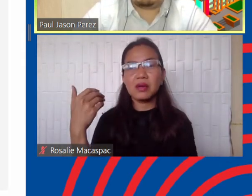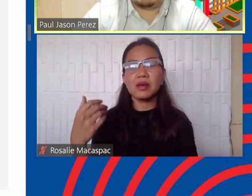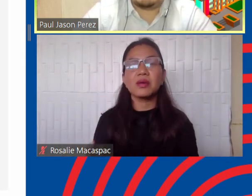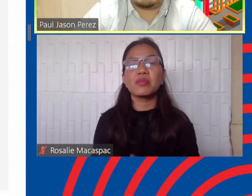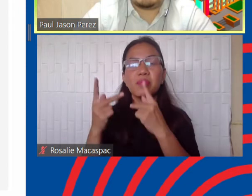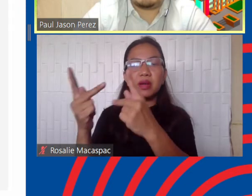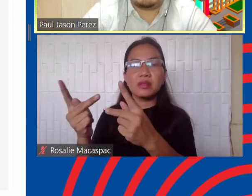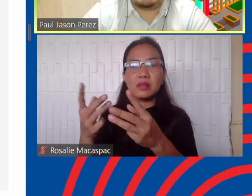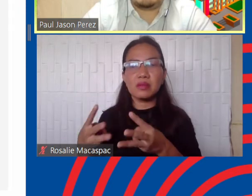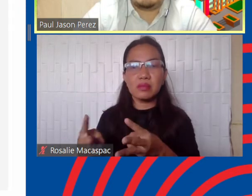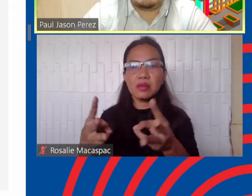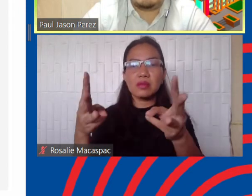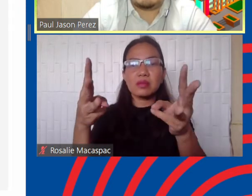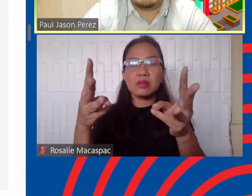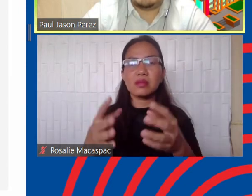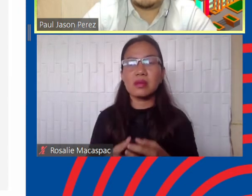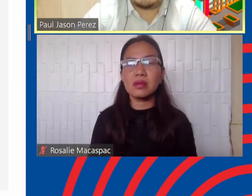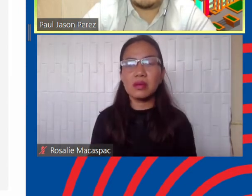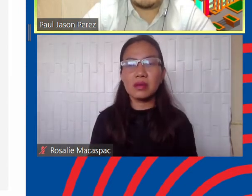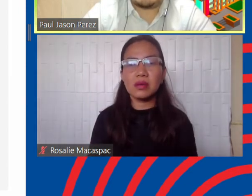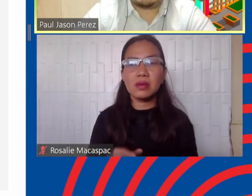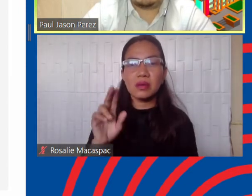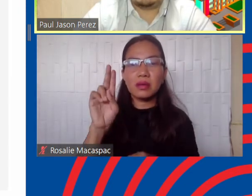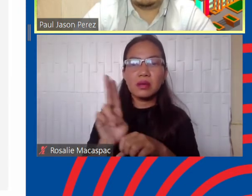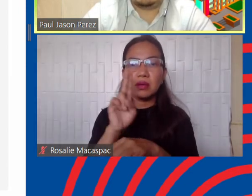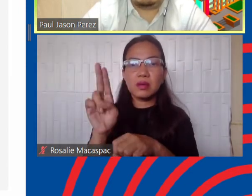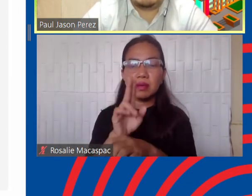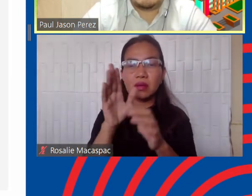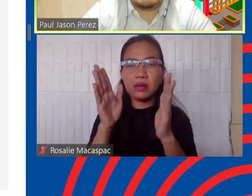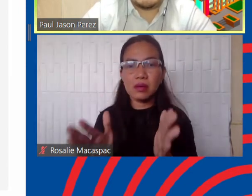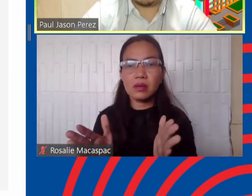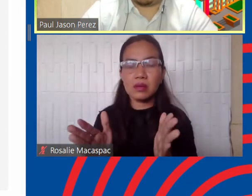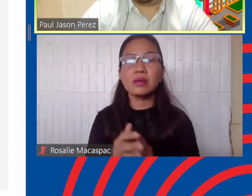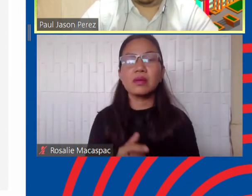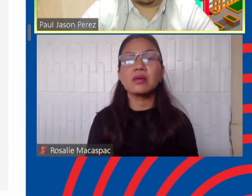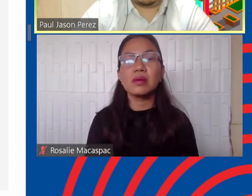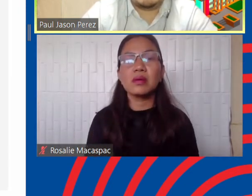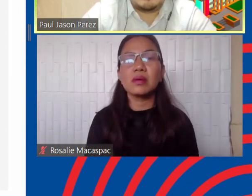ways for our users to